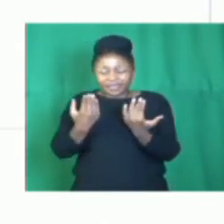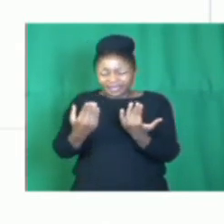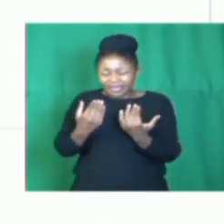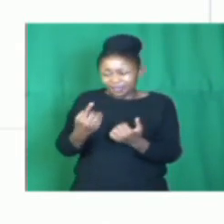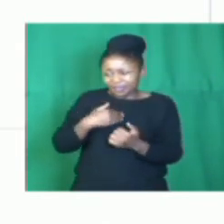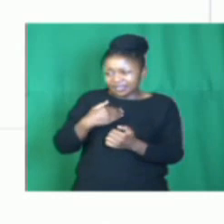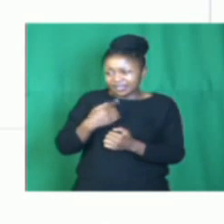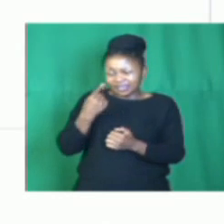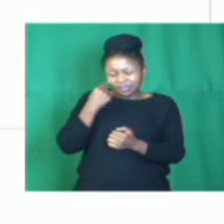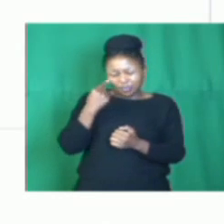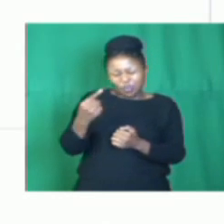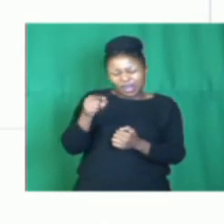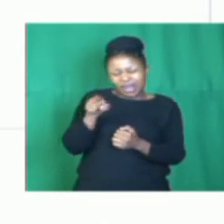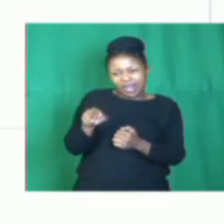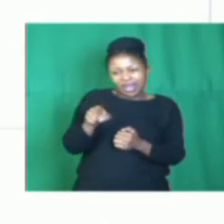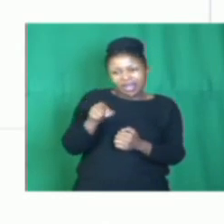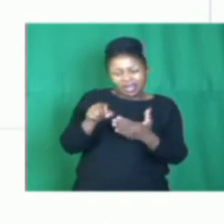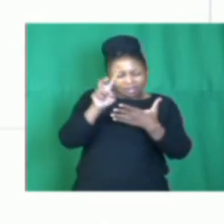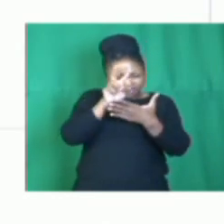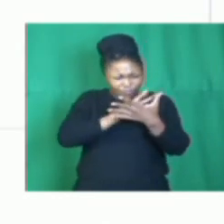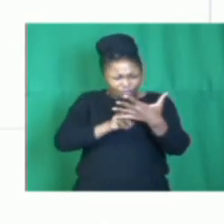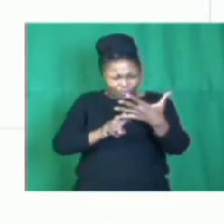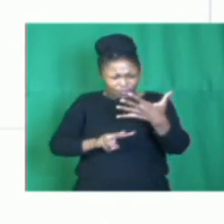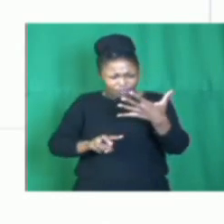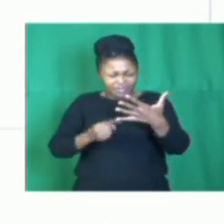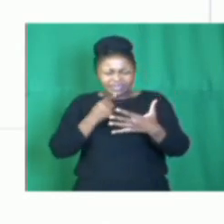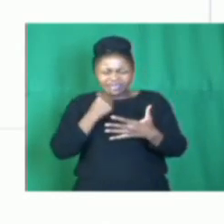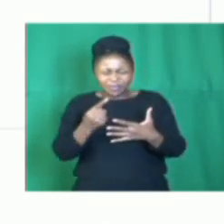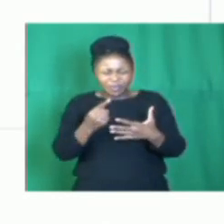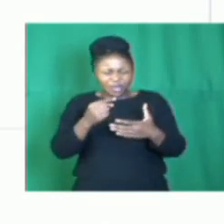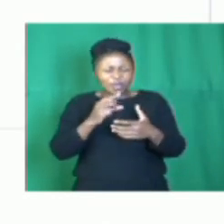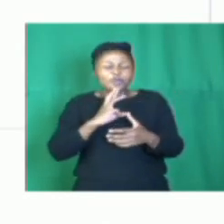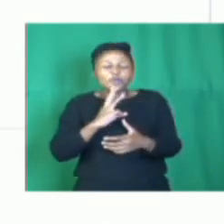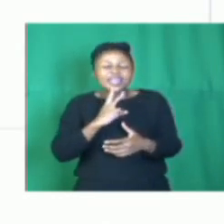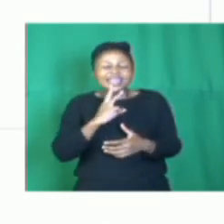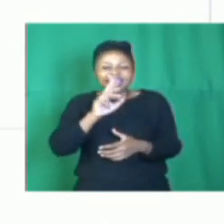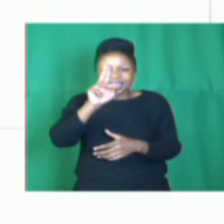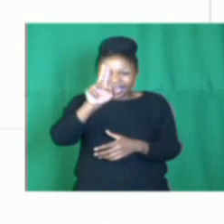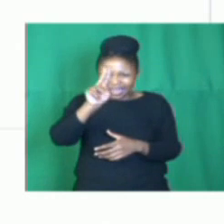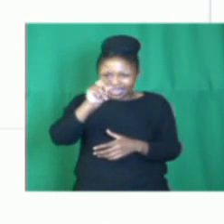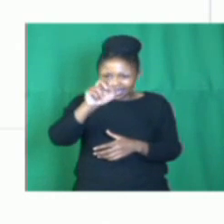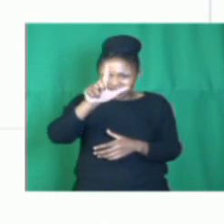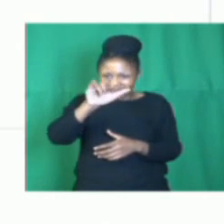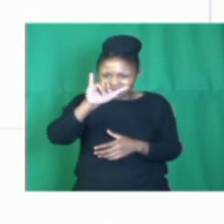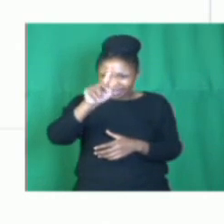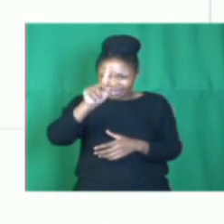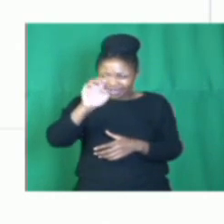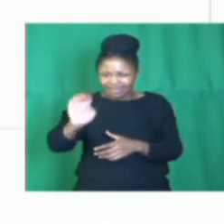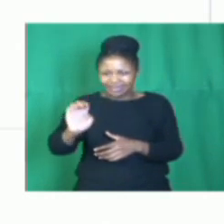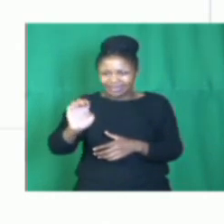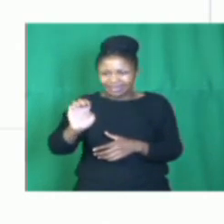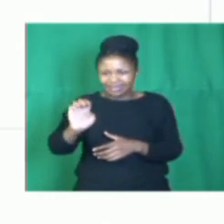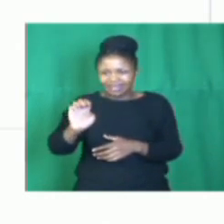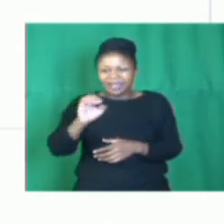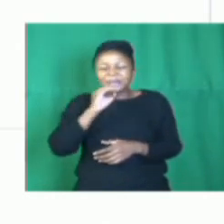of course, we have that contrast weight, which is unlike. Then that takes us to our